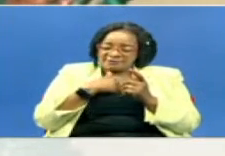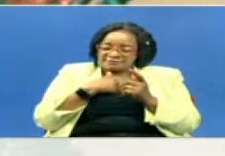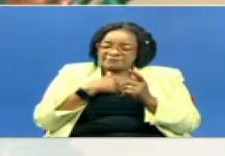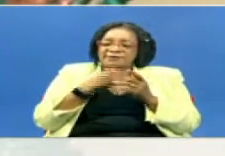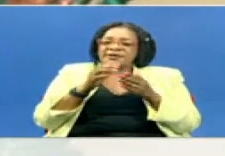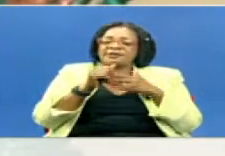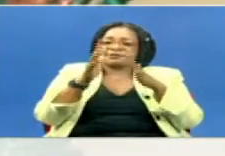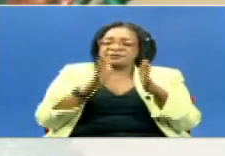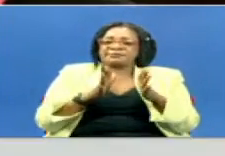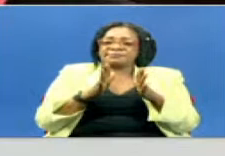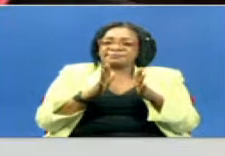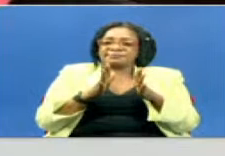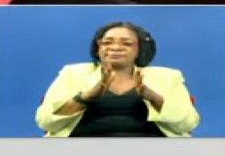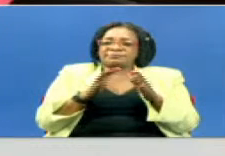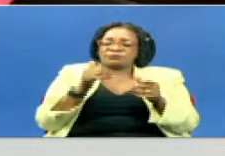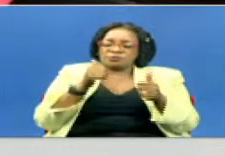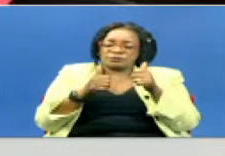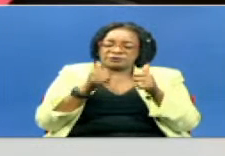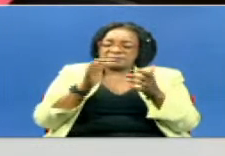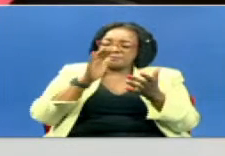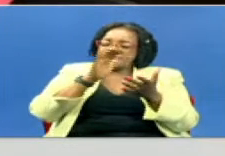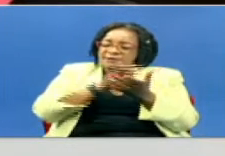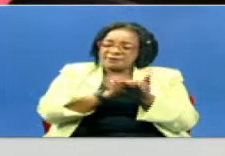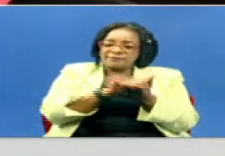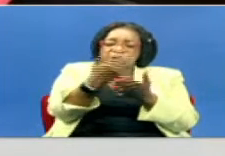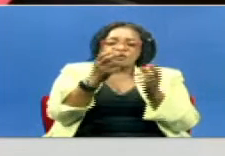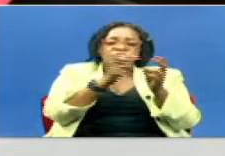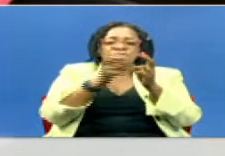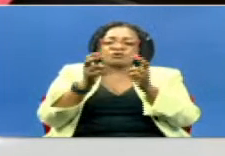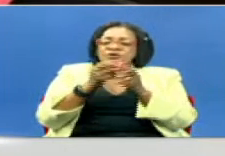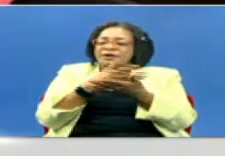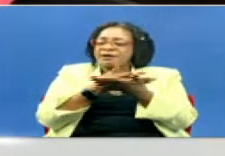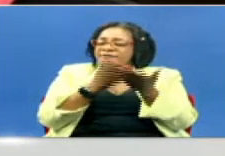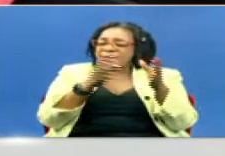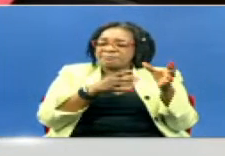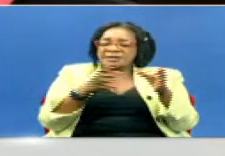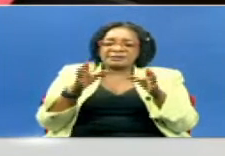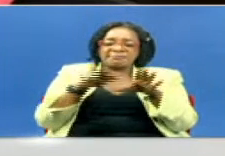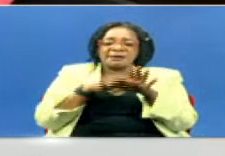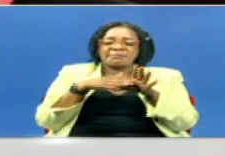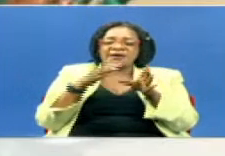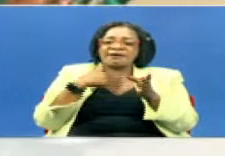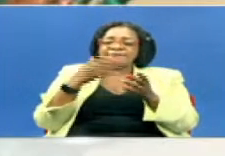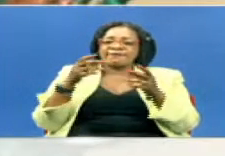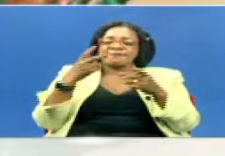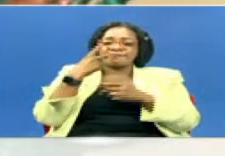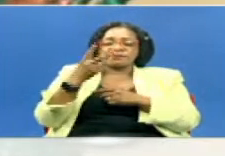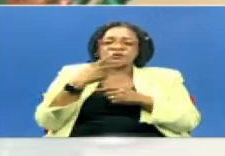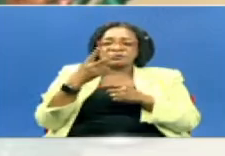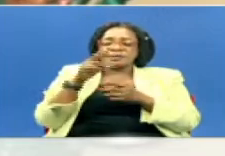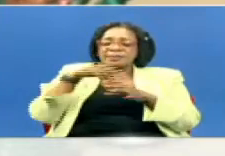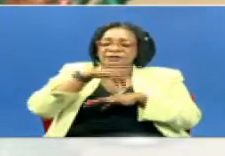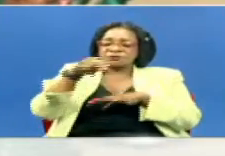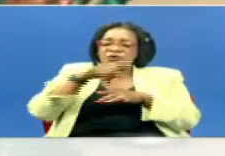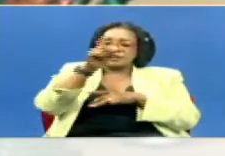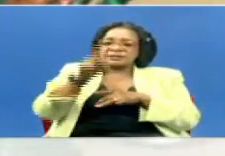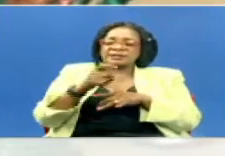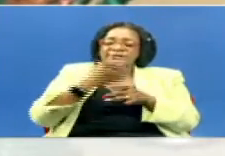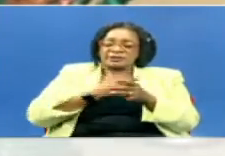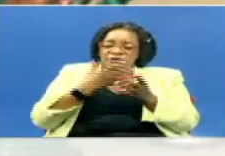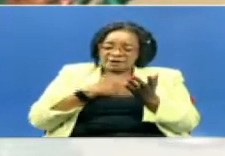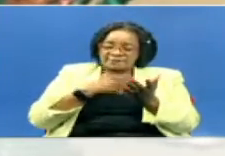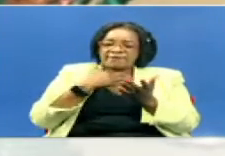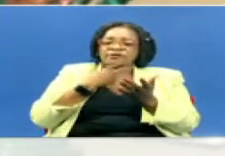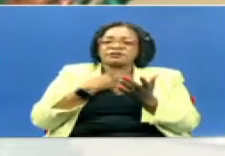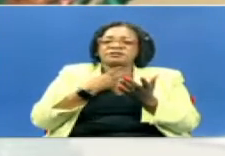Movement, which believes in consultation. Every party member has a voice. Those in the National Executive Council have a vote,